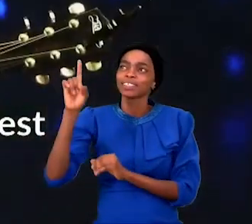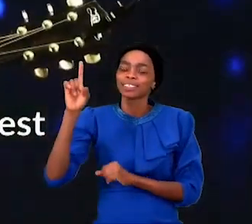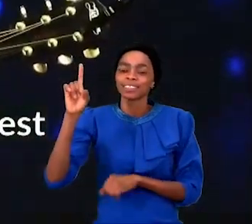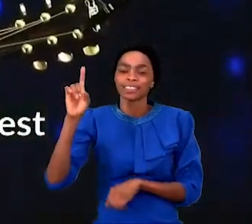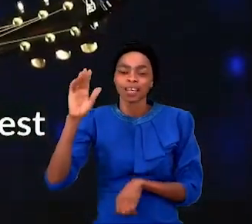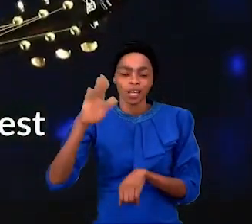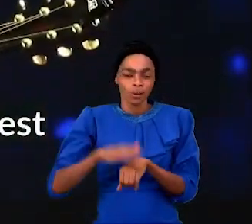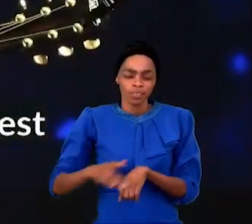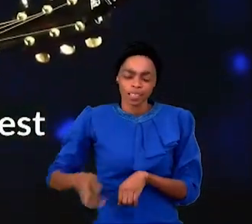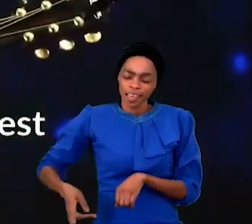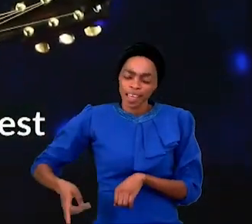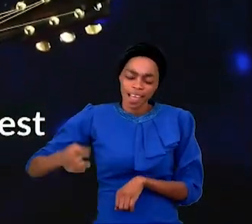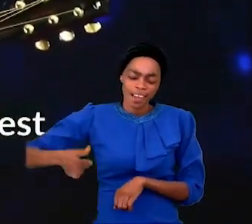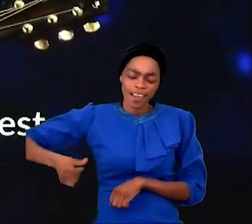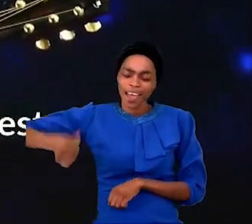for you